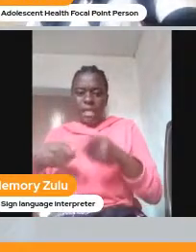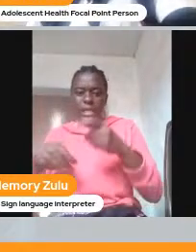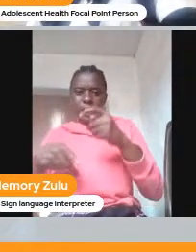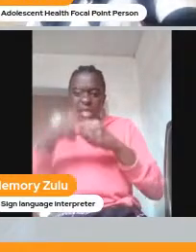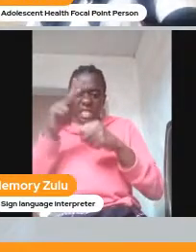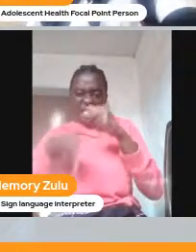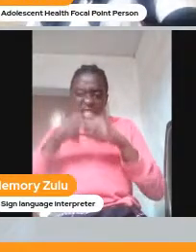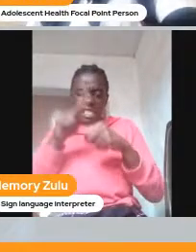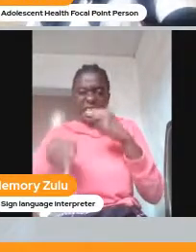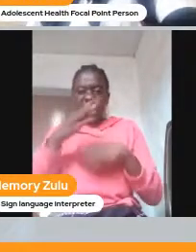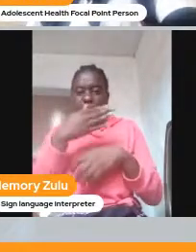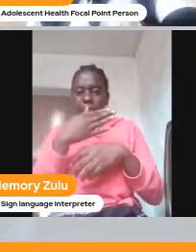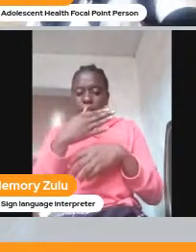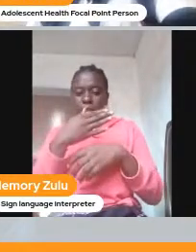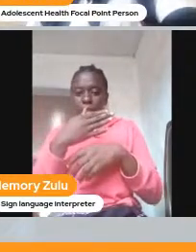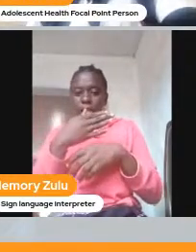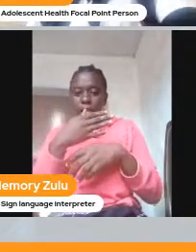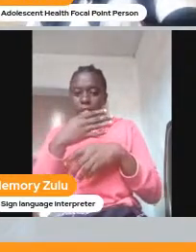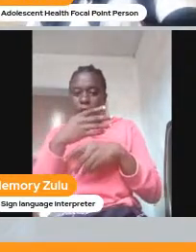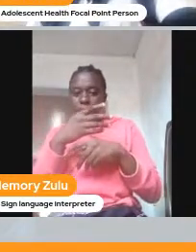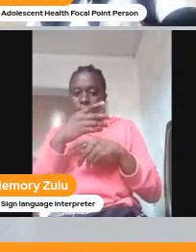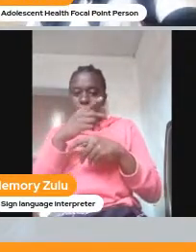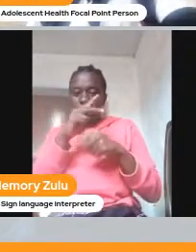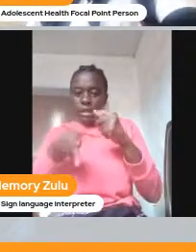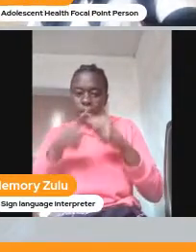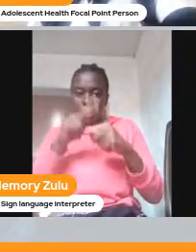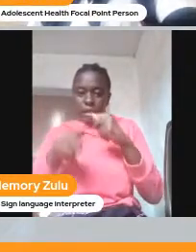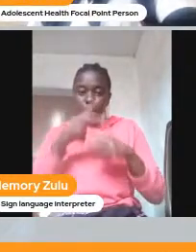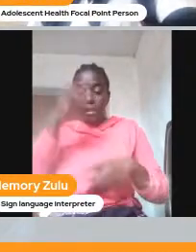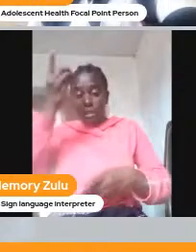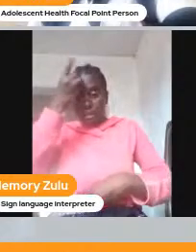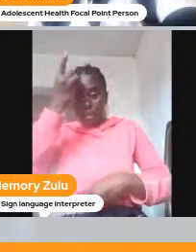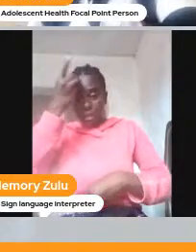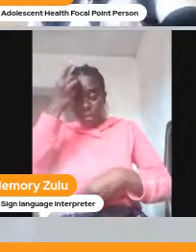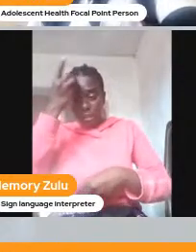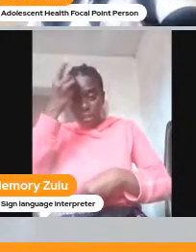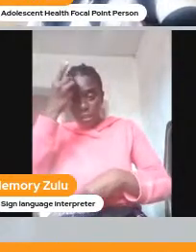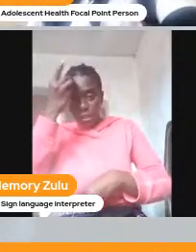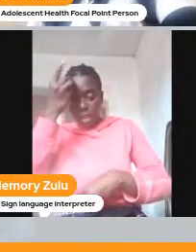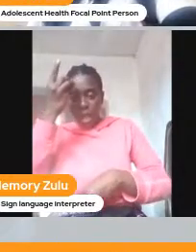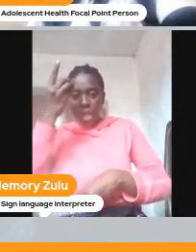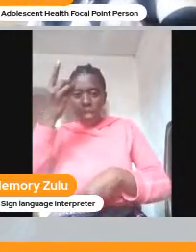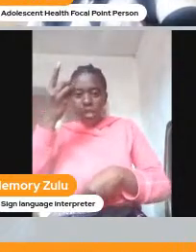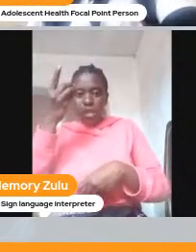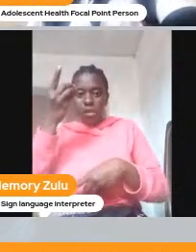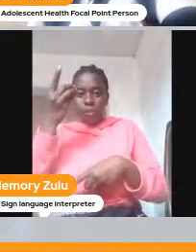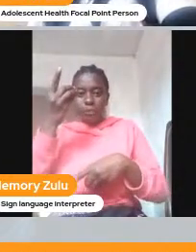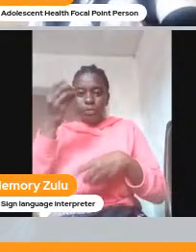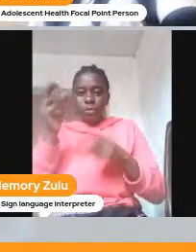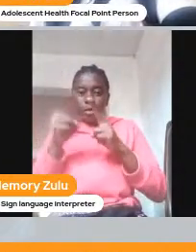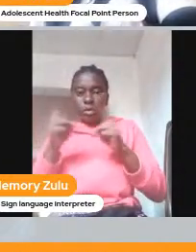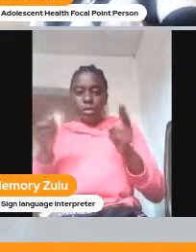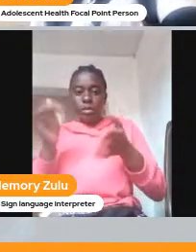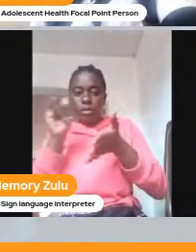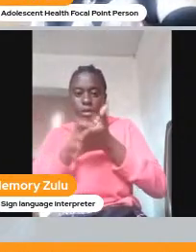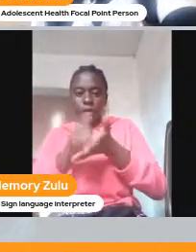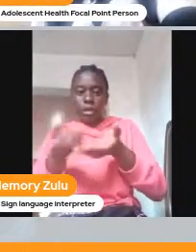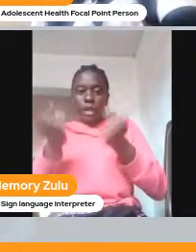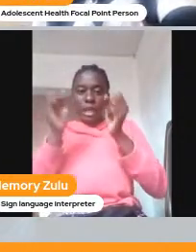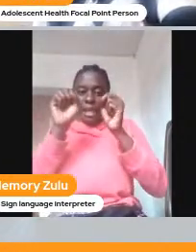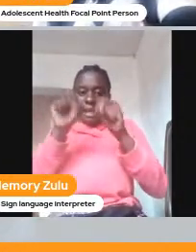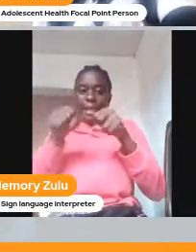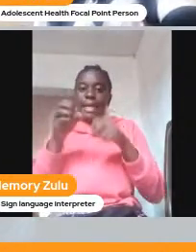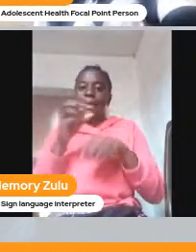talking about trained peer educators. The government has made it open for every facility to have those youth-friendly